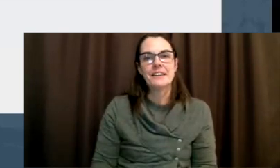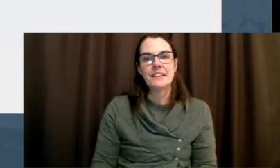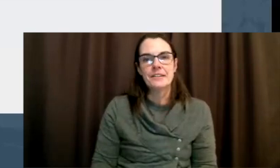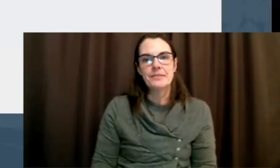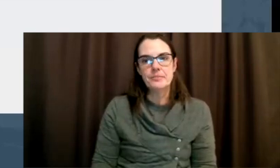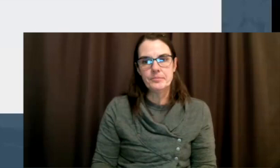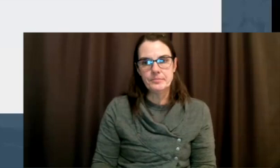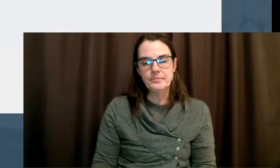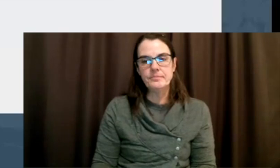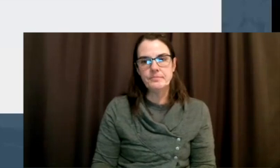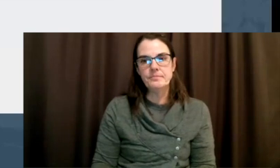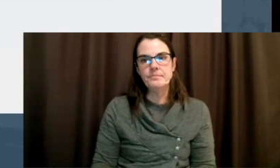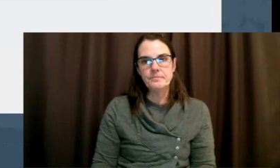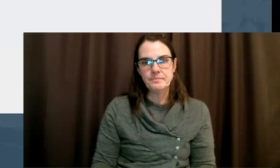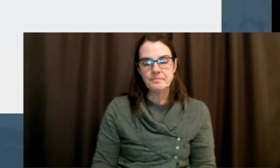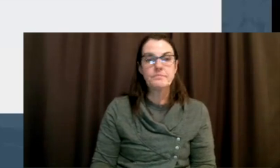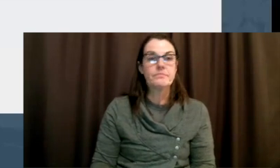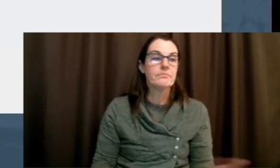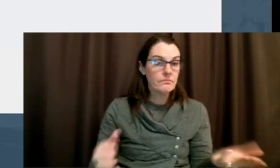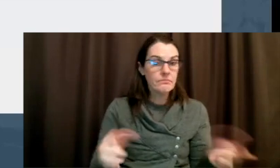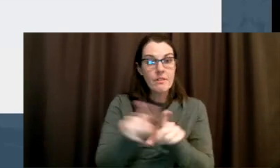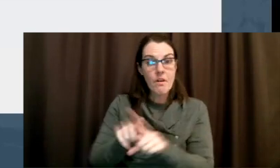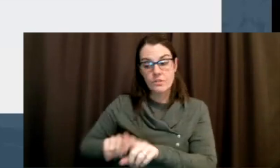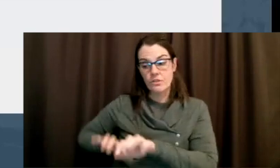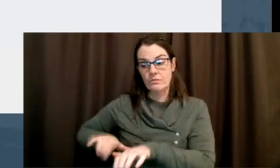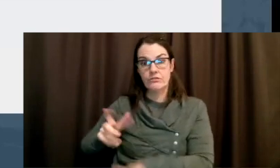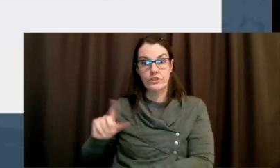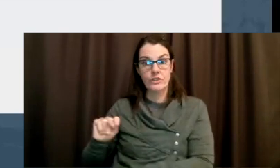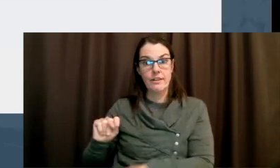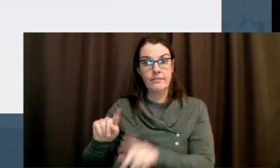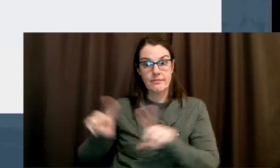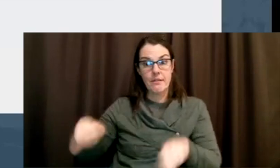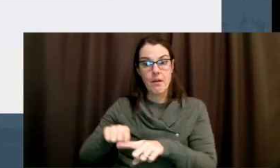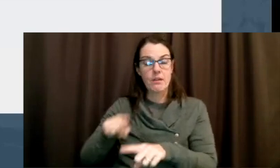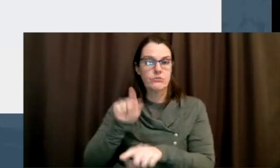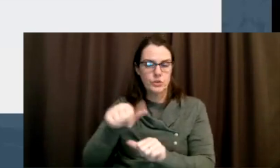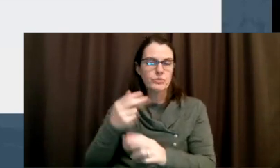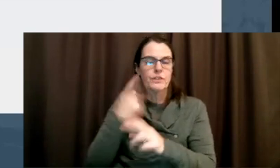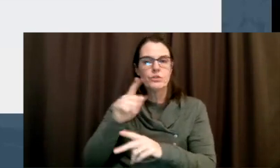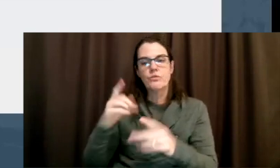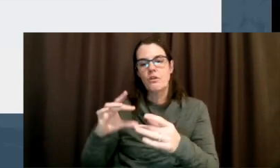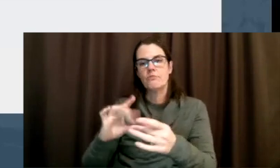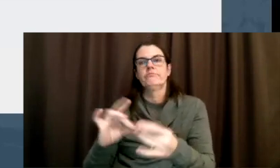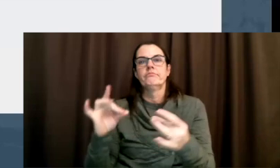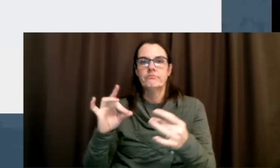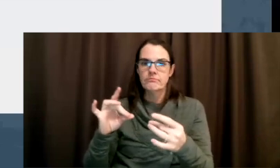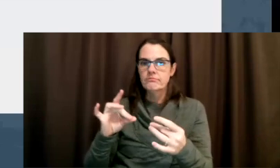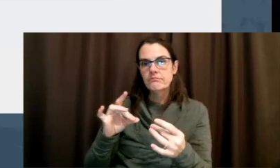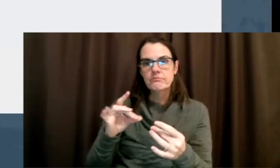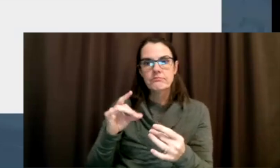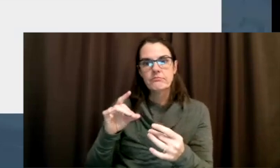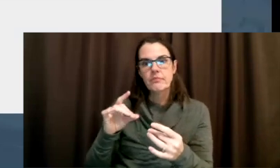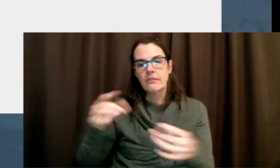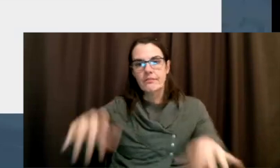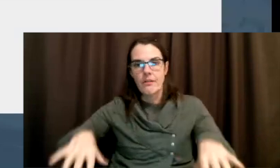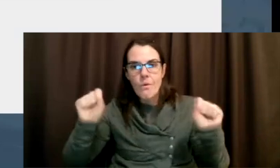Folks can also use the chat box to message panelists and hosts if you have any Zoom support needs or